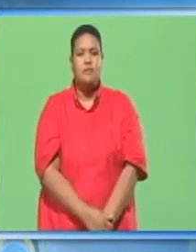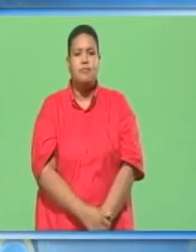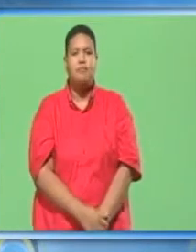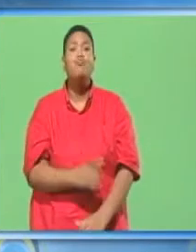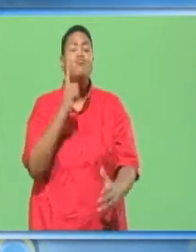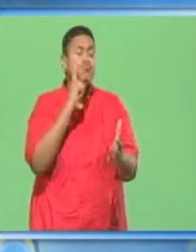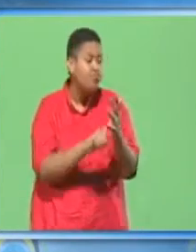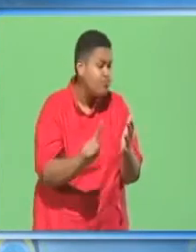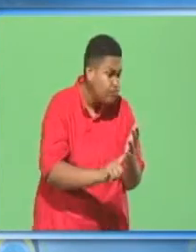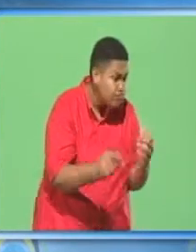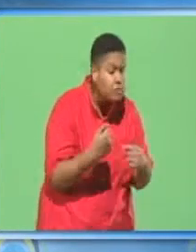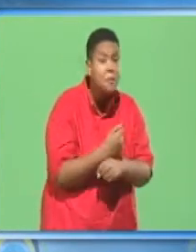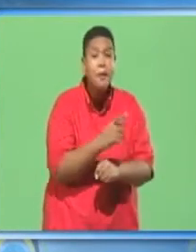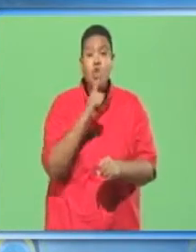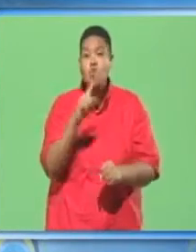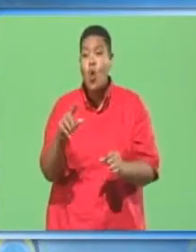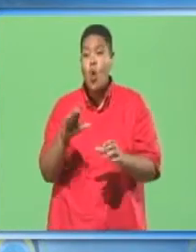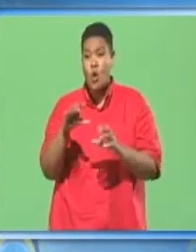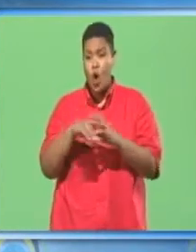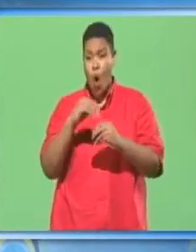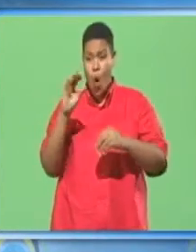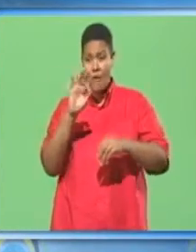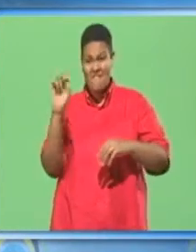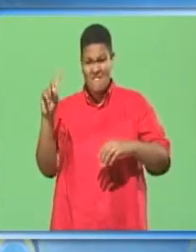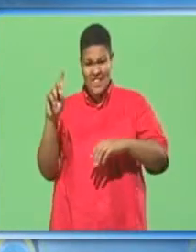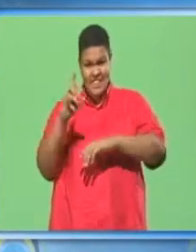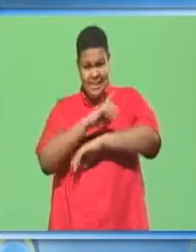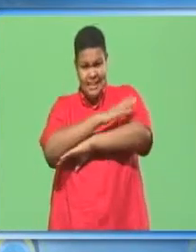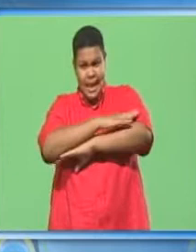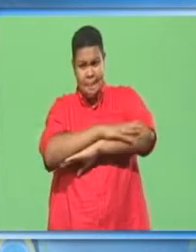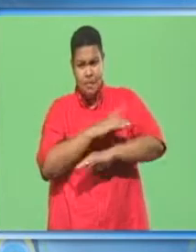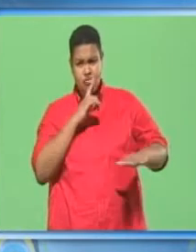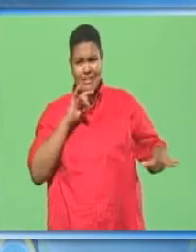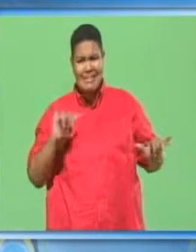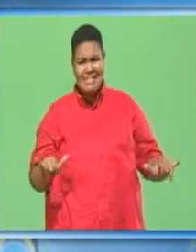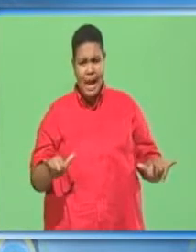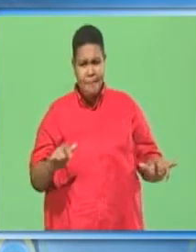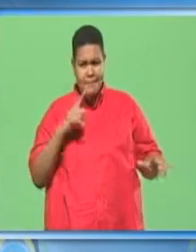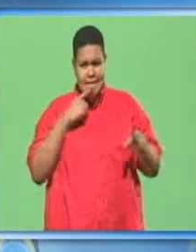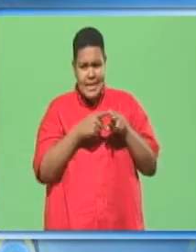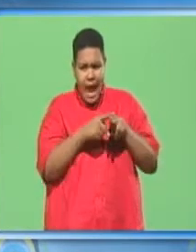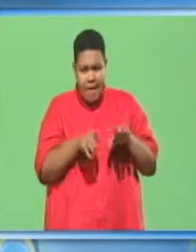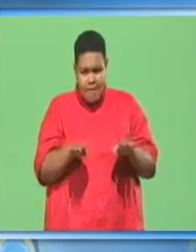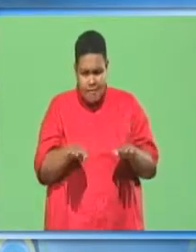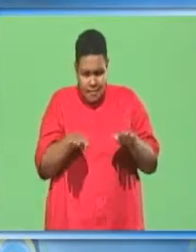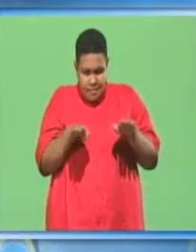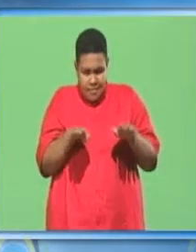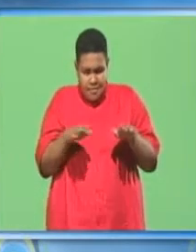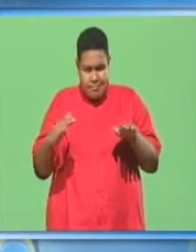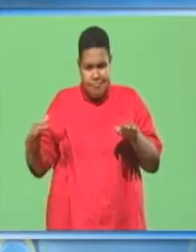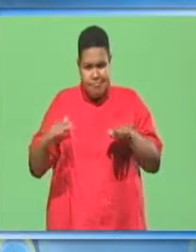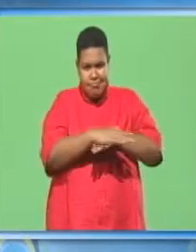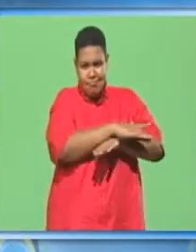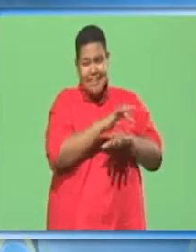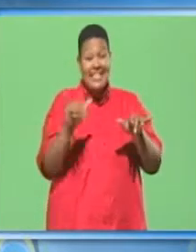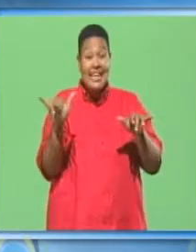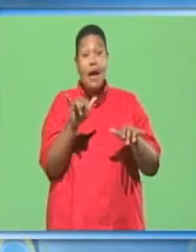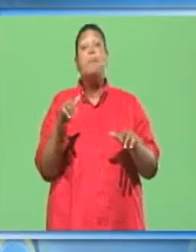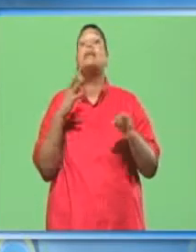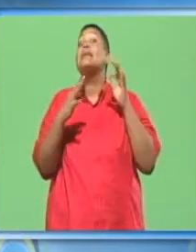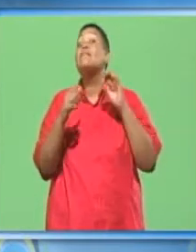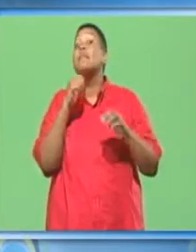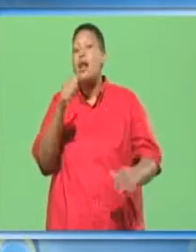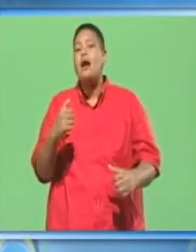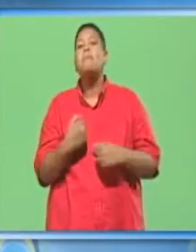Check to ensure that the outfeed table is on the same height as the cutter knives. If not, make the